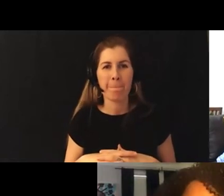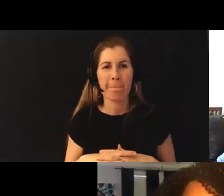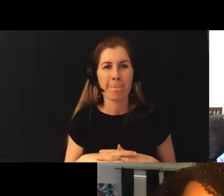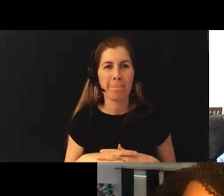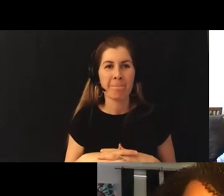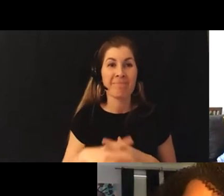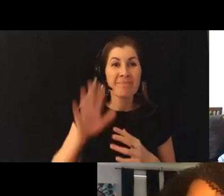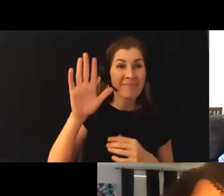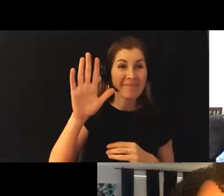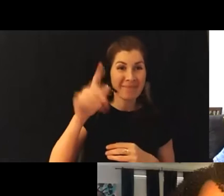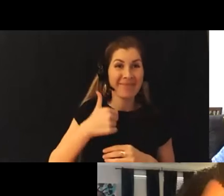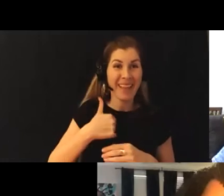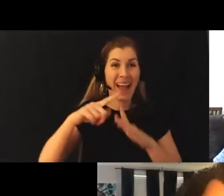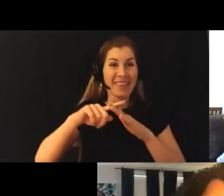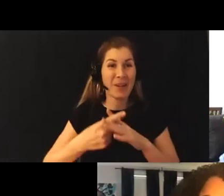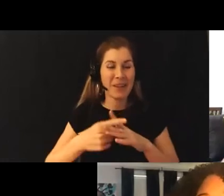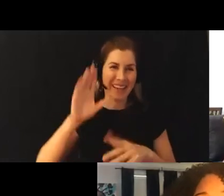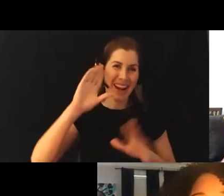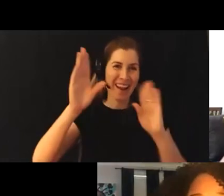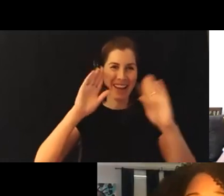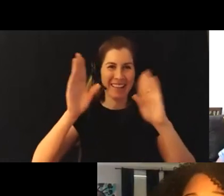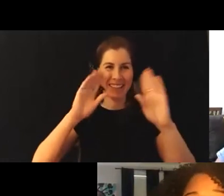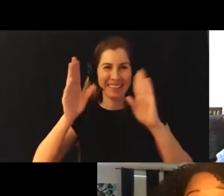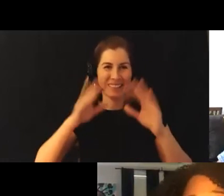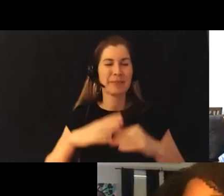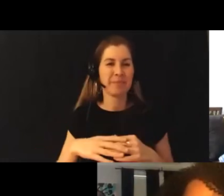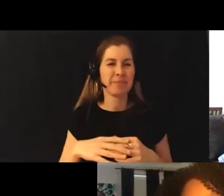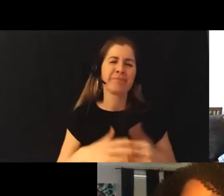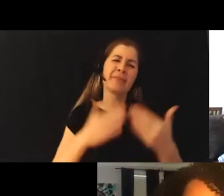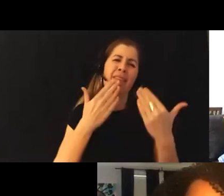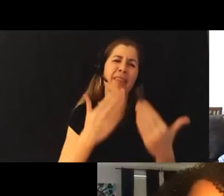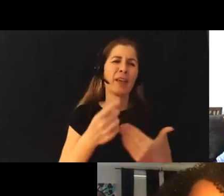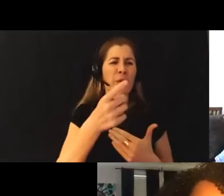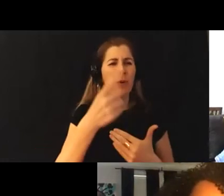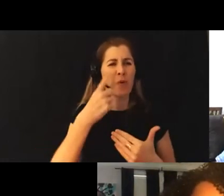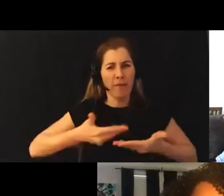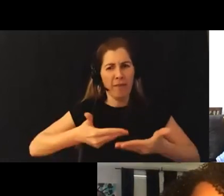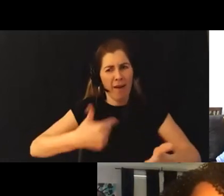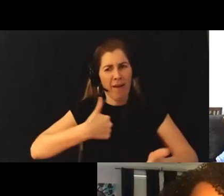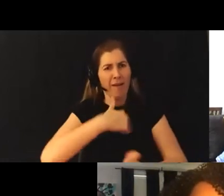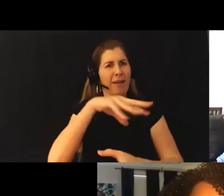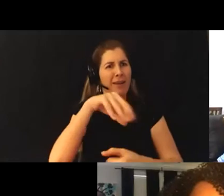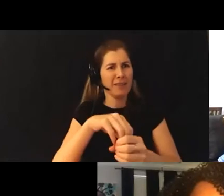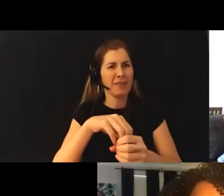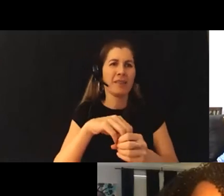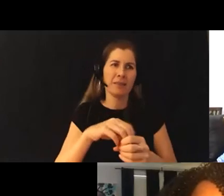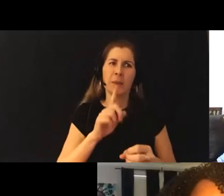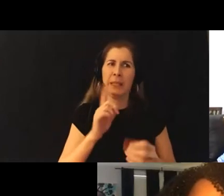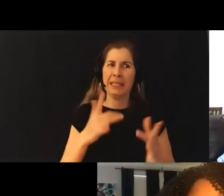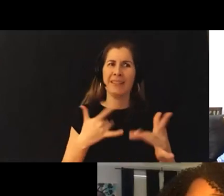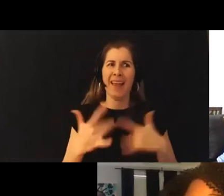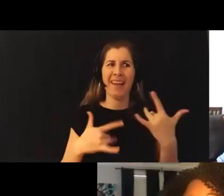I'll jump in. Hi, everyone. I thank you so much for having us, Porché. So really excited about this conversation.